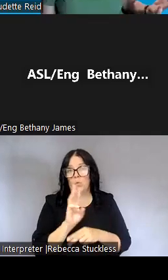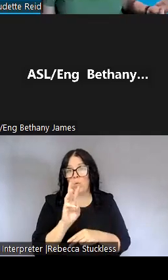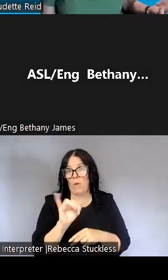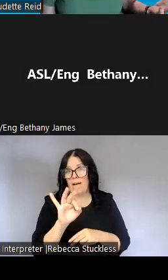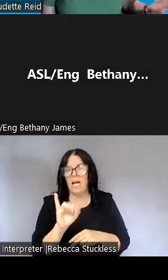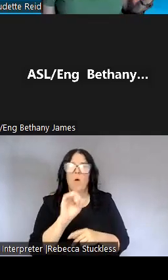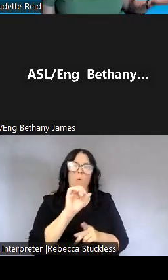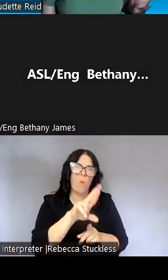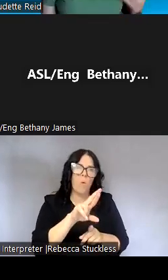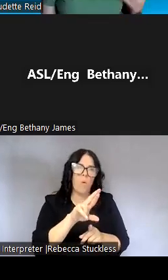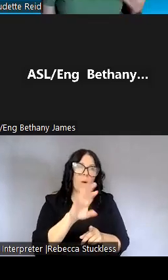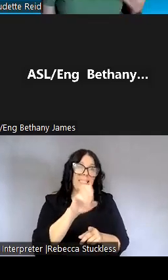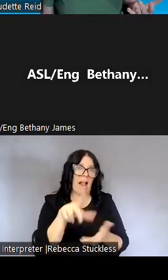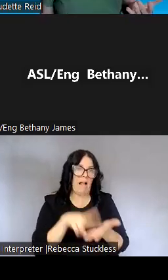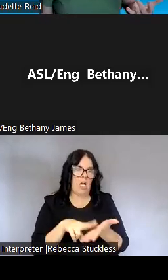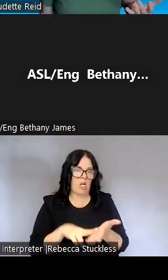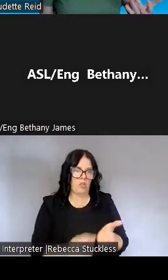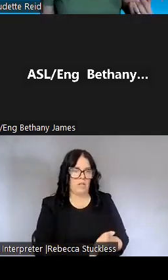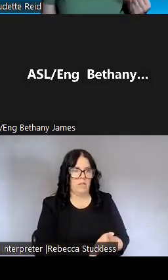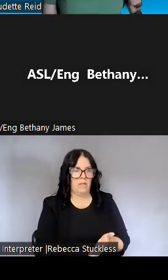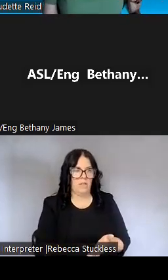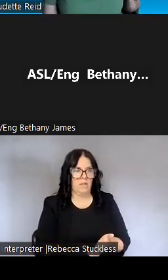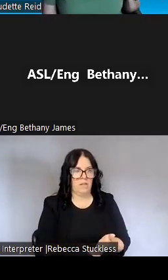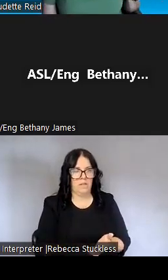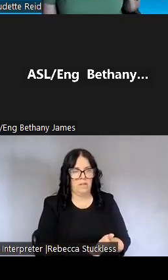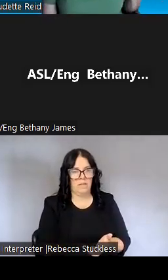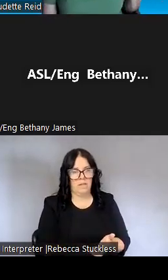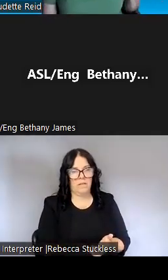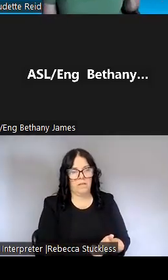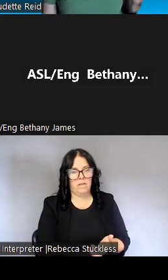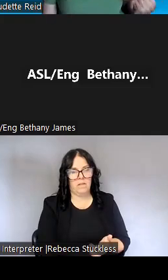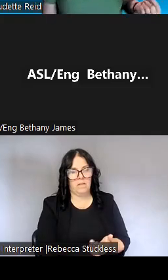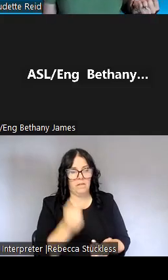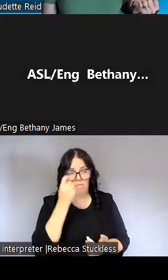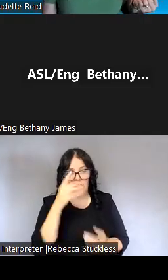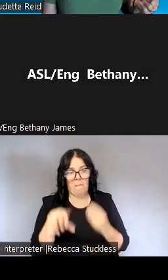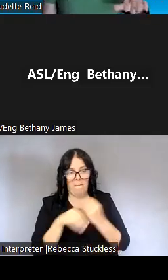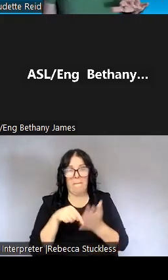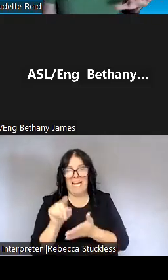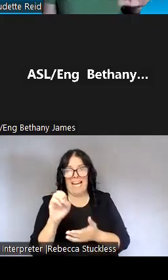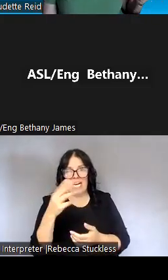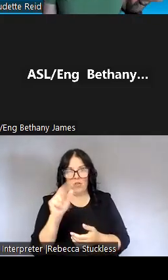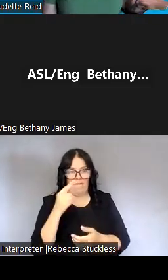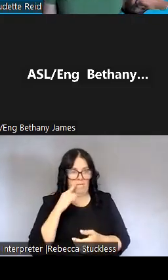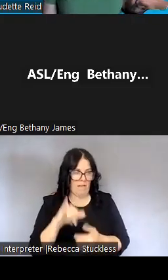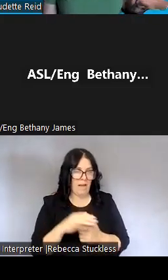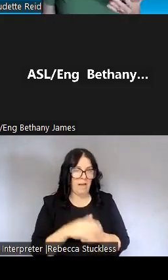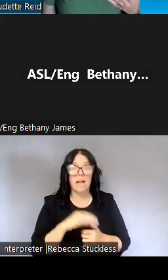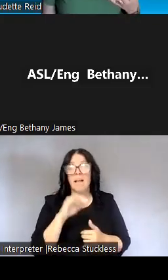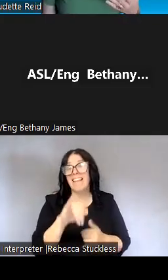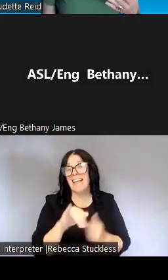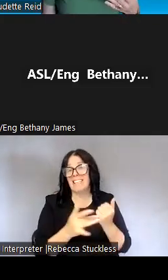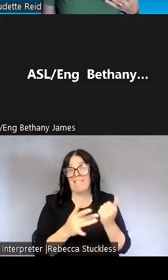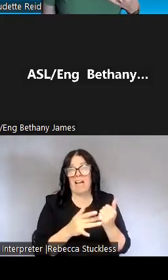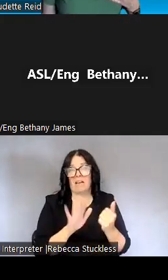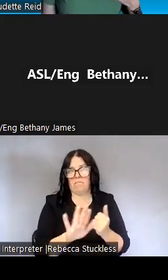cellular contract, and that's for an additional cost. It is a standalone device, and it doesn't have to be